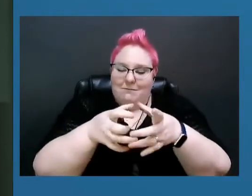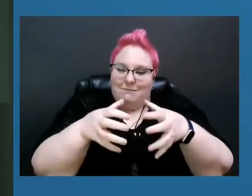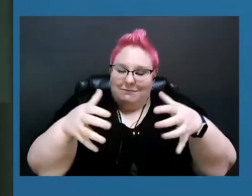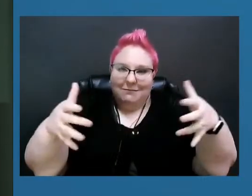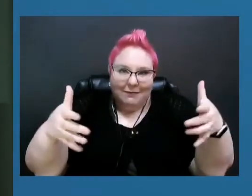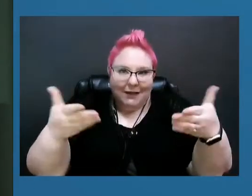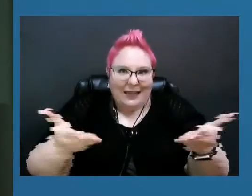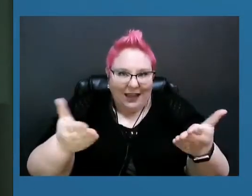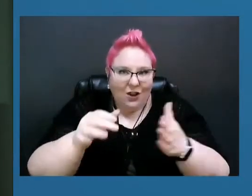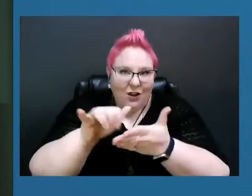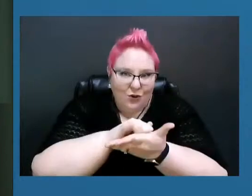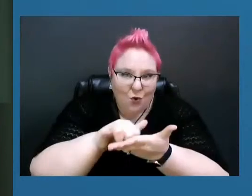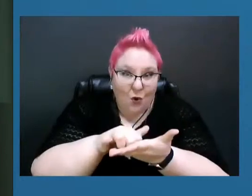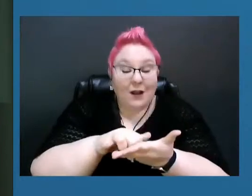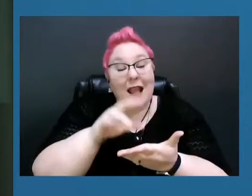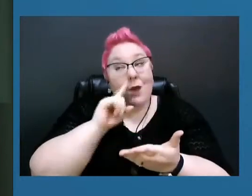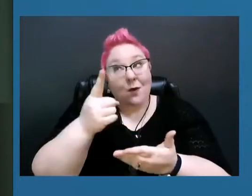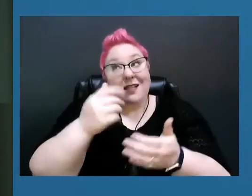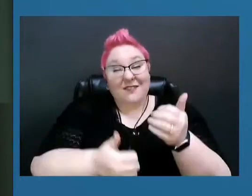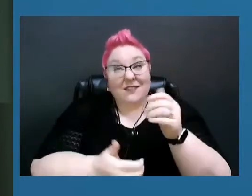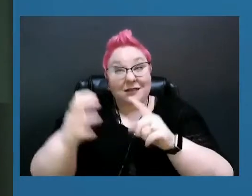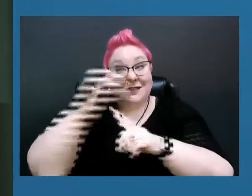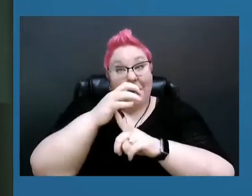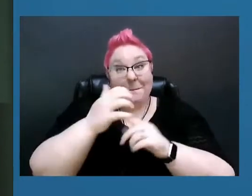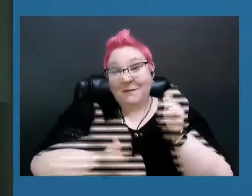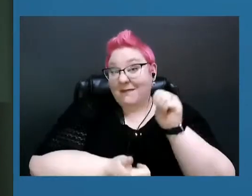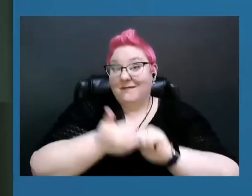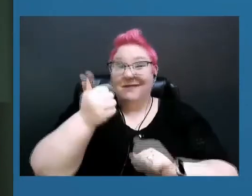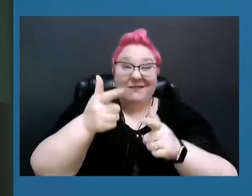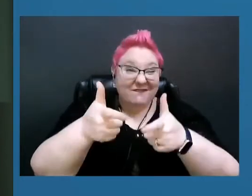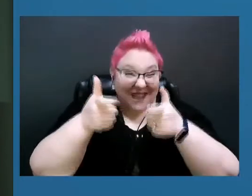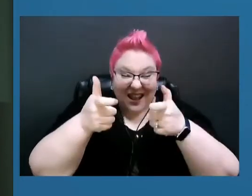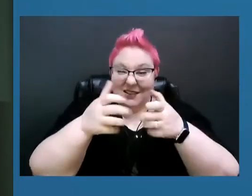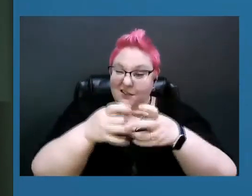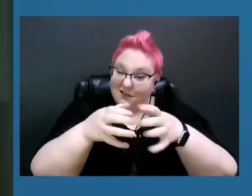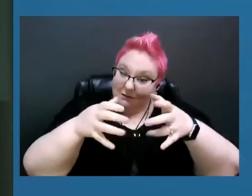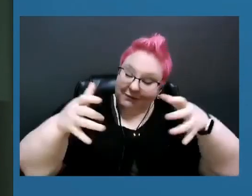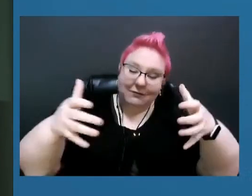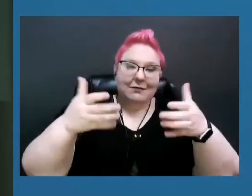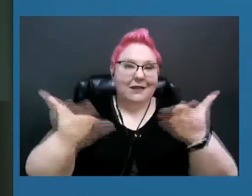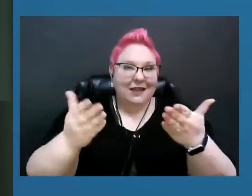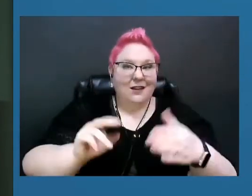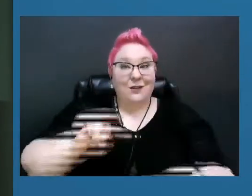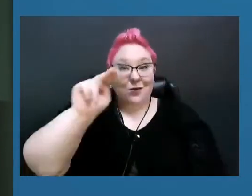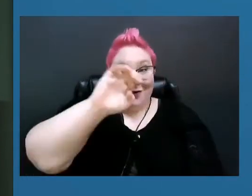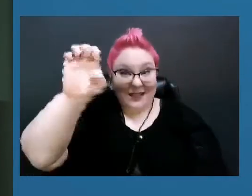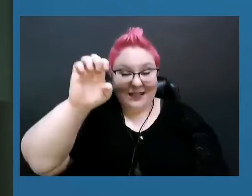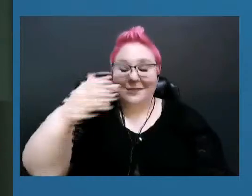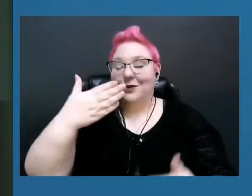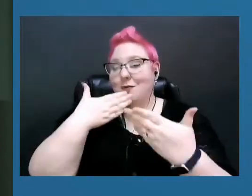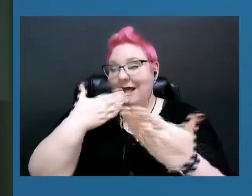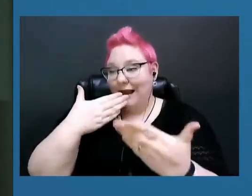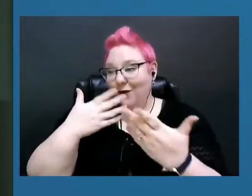the fastest growing in the Northeast. And so I think we've done a terrific job at doing that. And I think you all deserve a round of applause here.